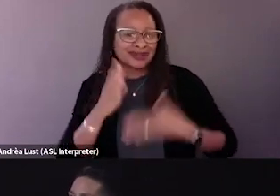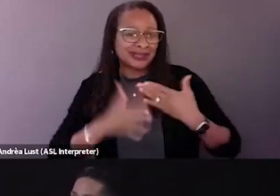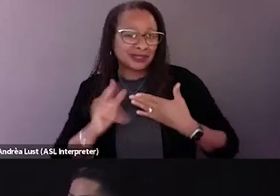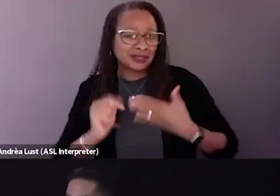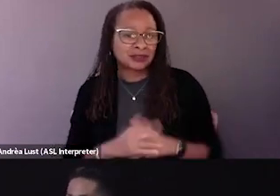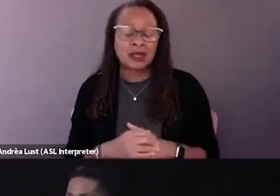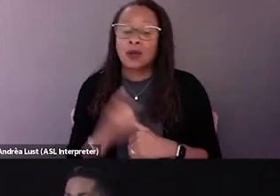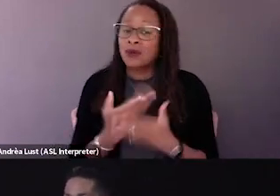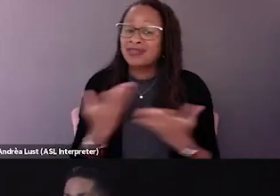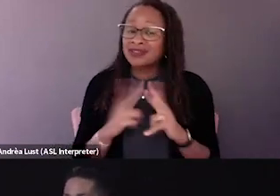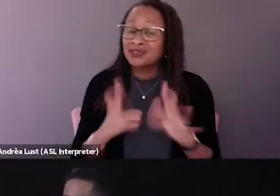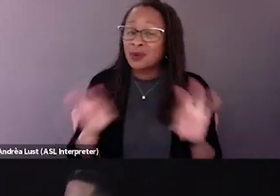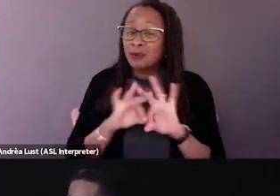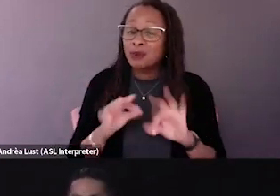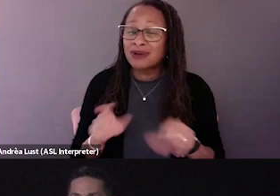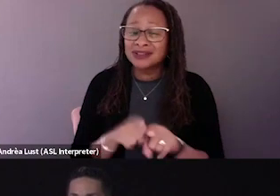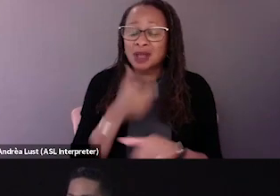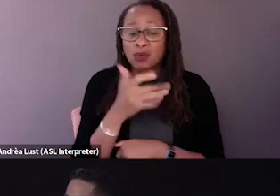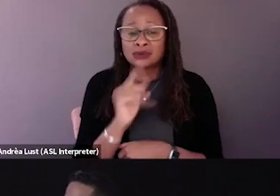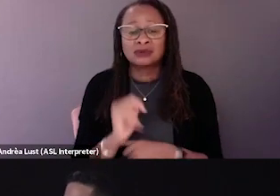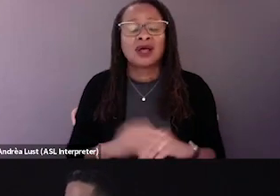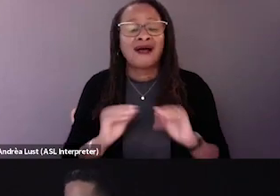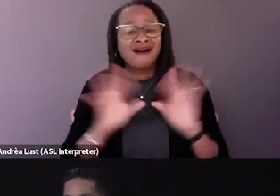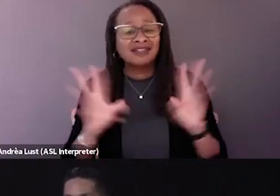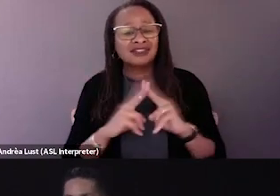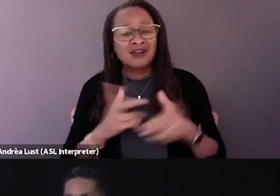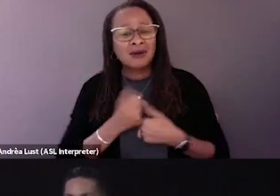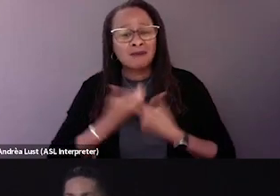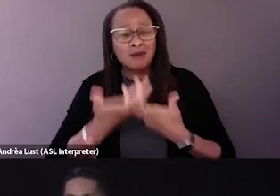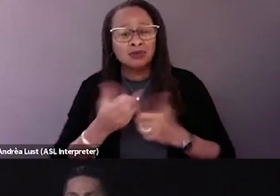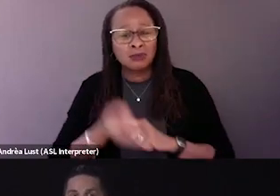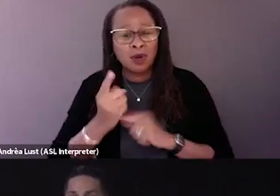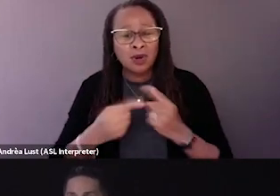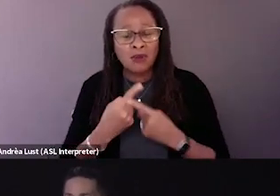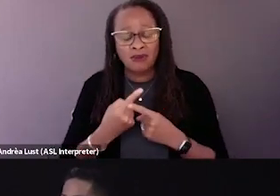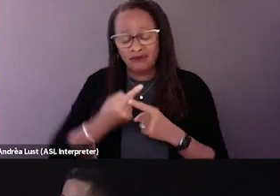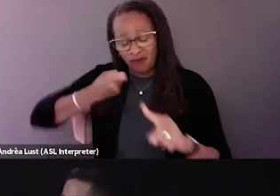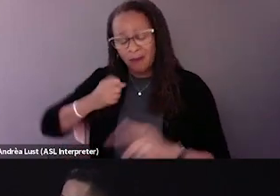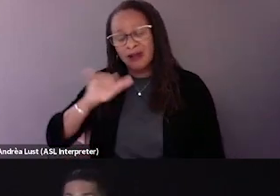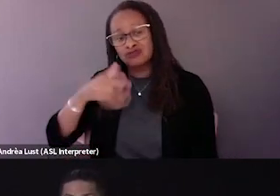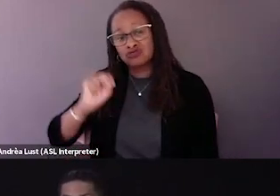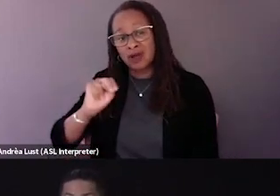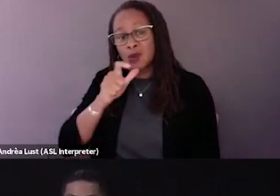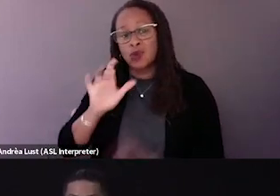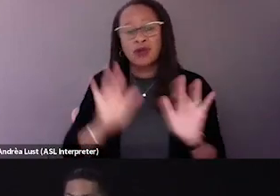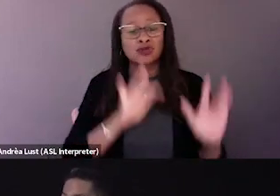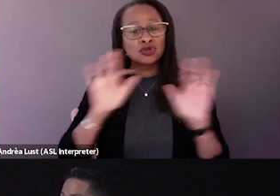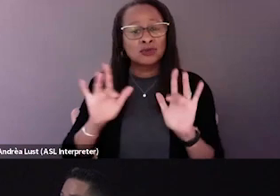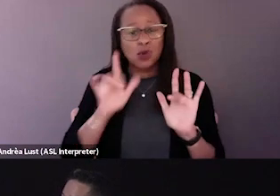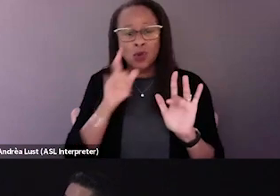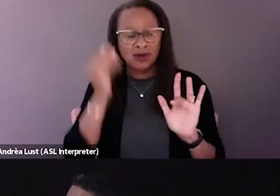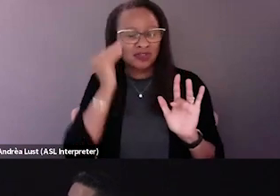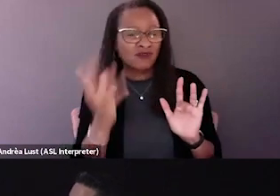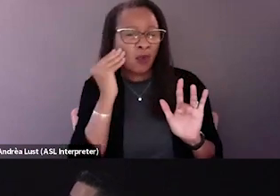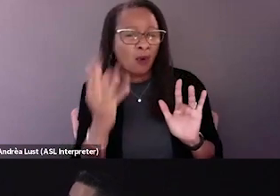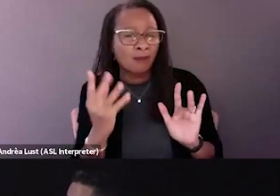And one thing that was really interesting, I was watching this. Obviously, there was that very emotional moment from John, who was the computer guy, the informant,